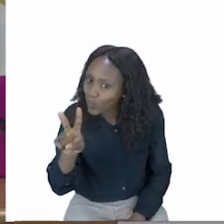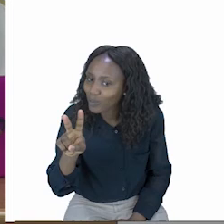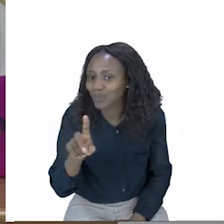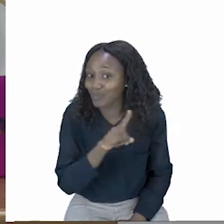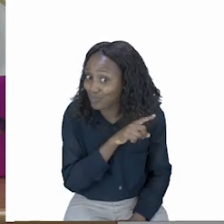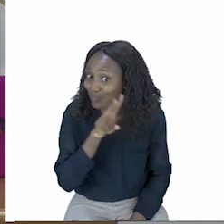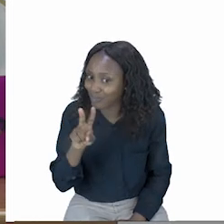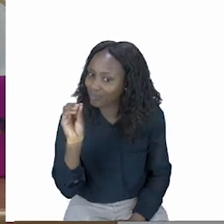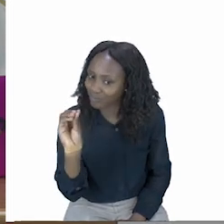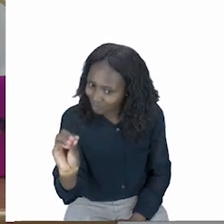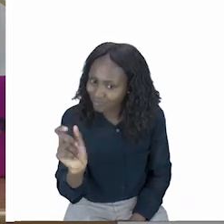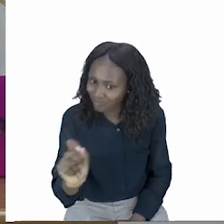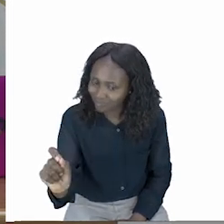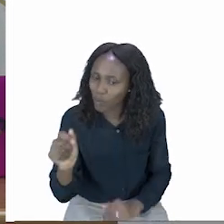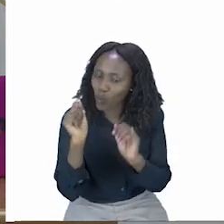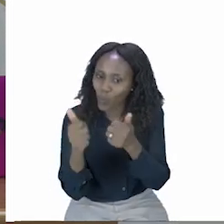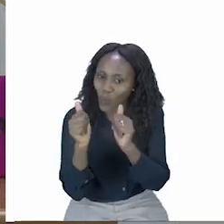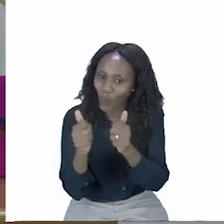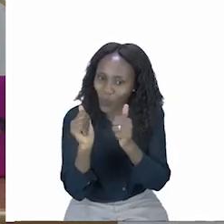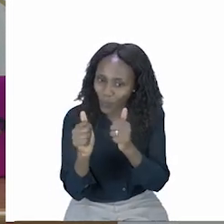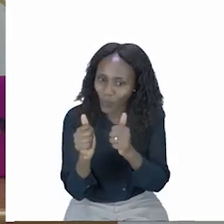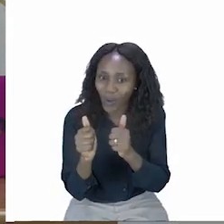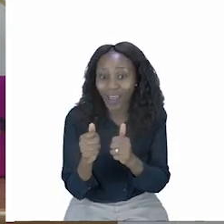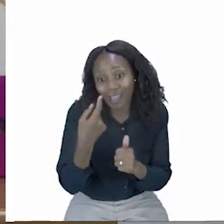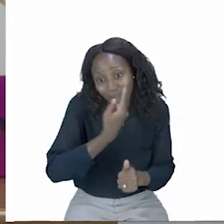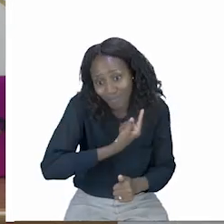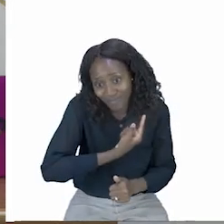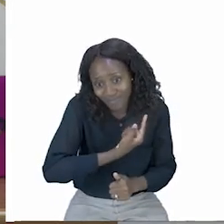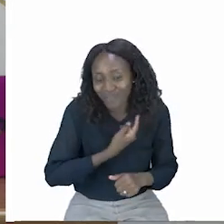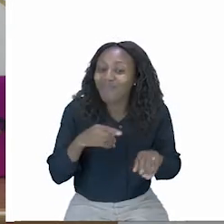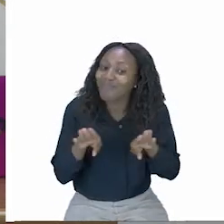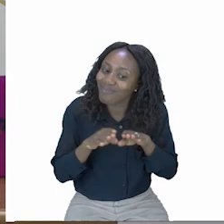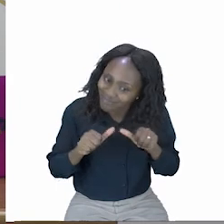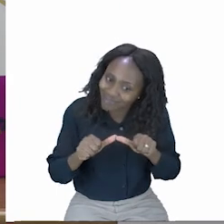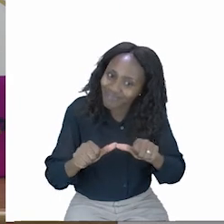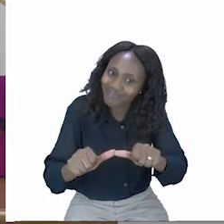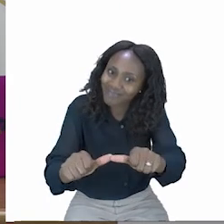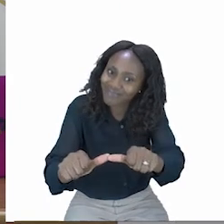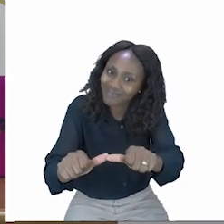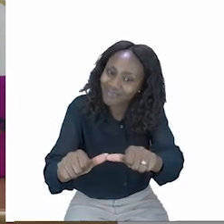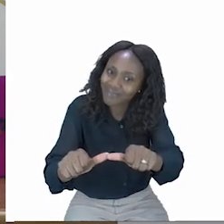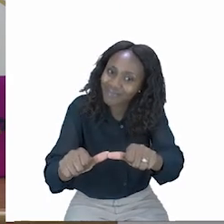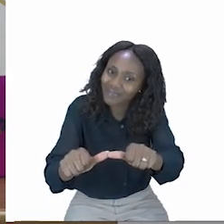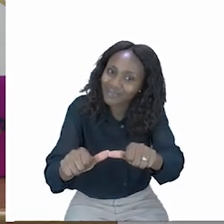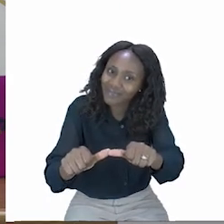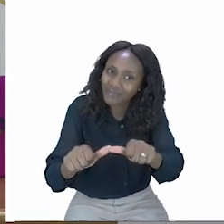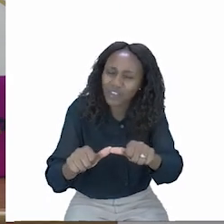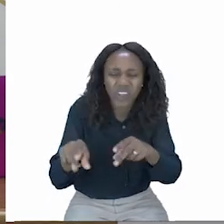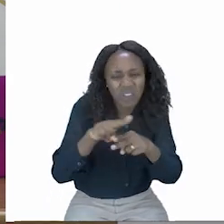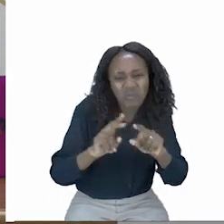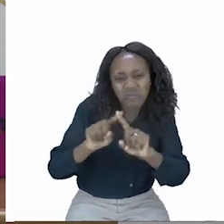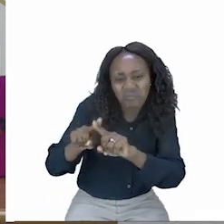12. Well done. And the rest, I'm sure you can do by yourselves. Now remember, you can use anything for